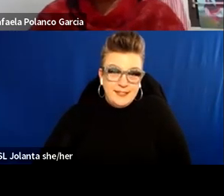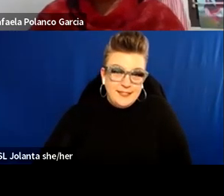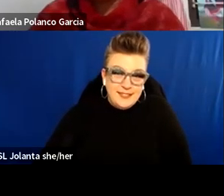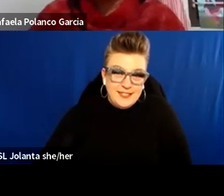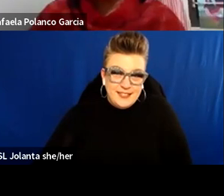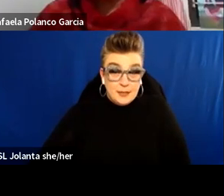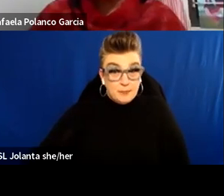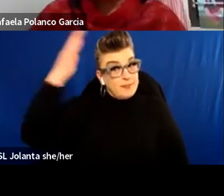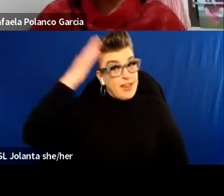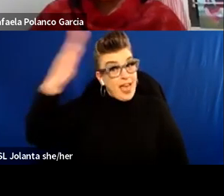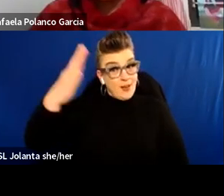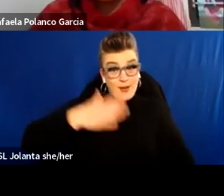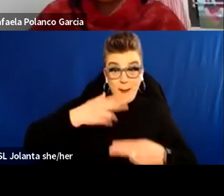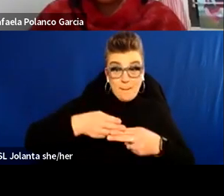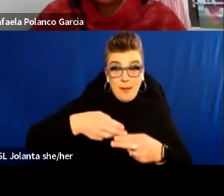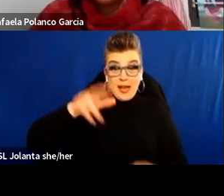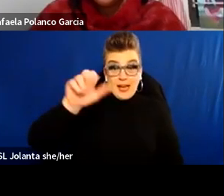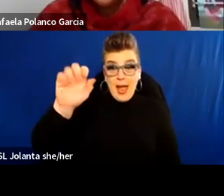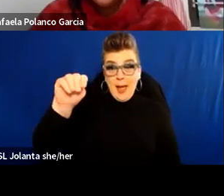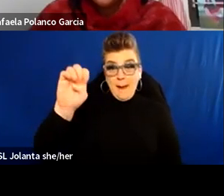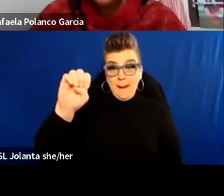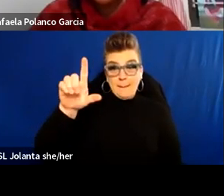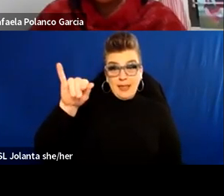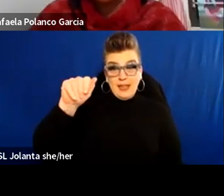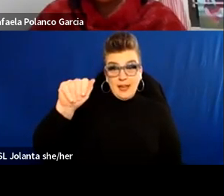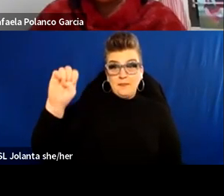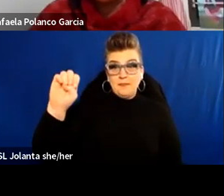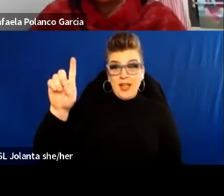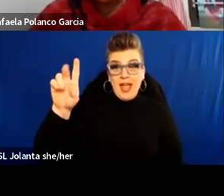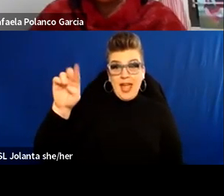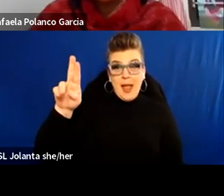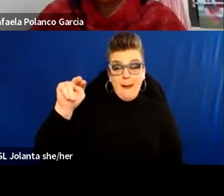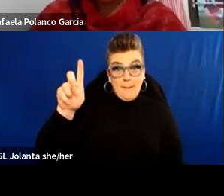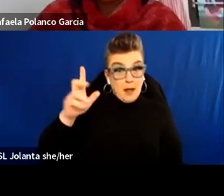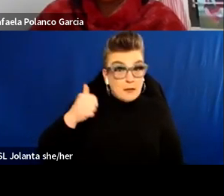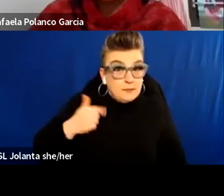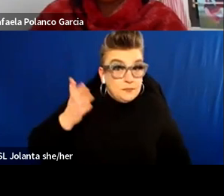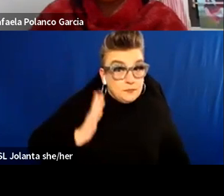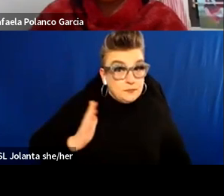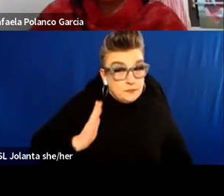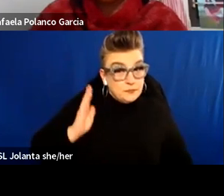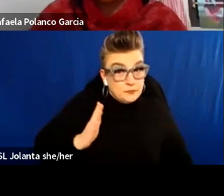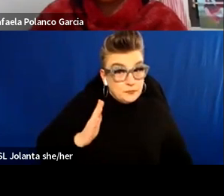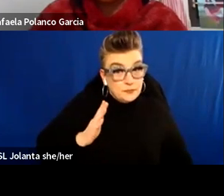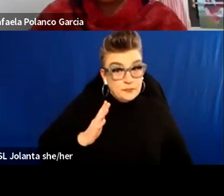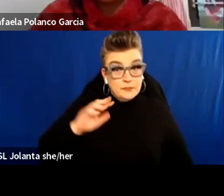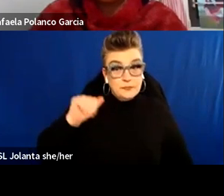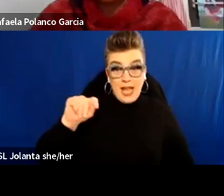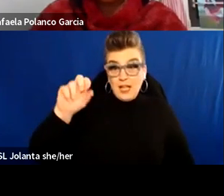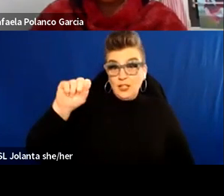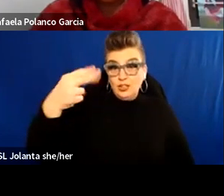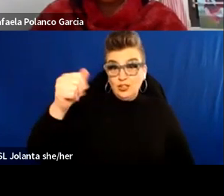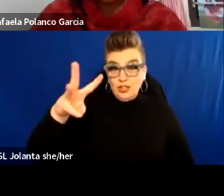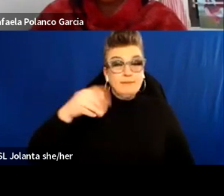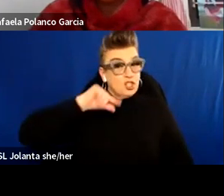hello my name is amelia and edmund i used to be at the shaw i